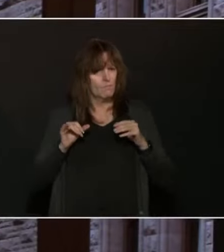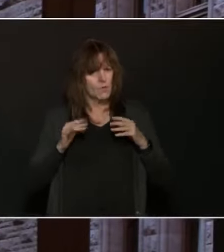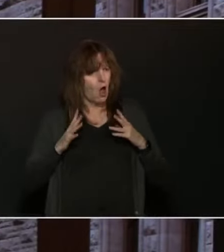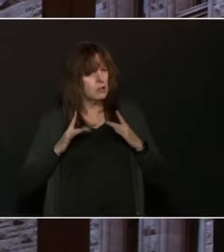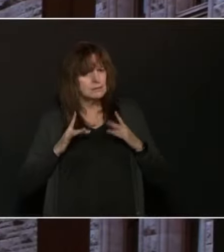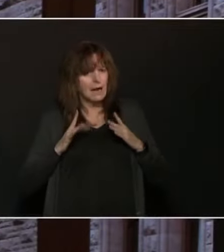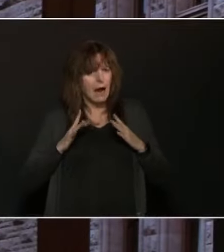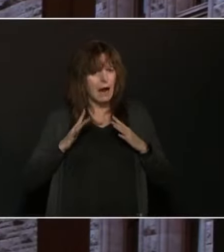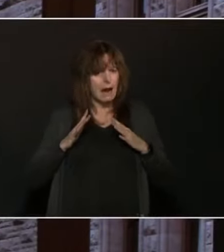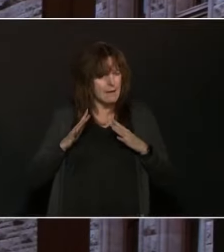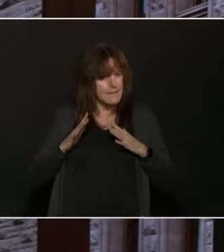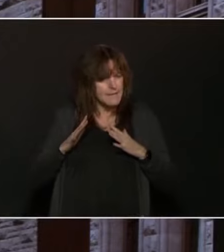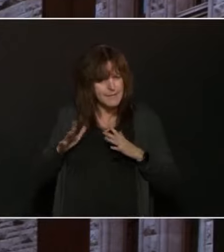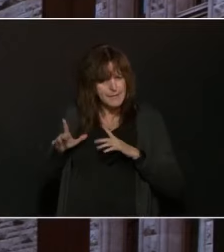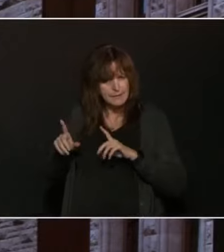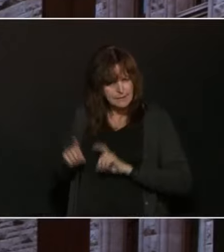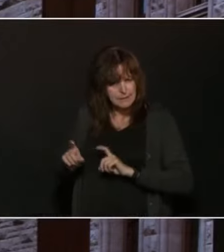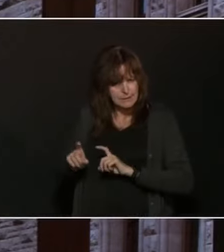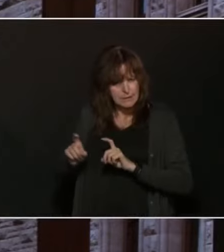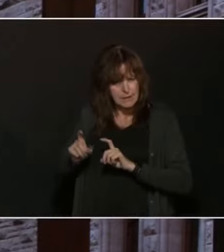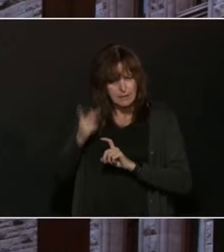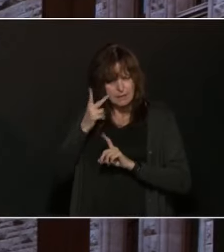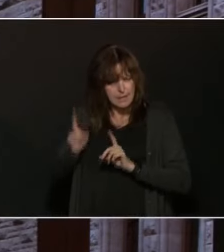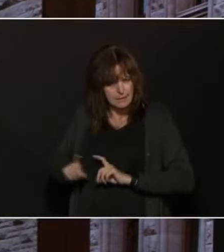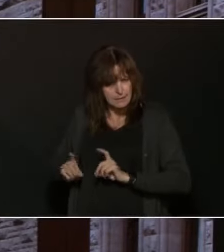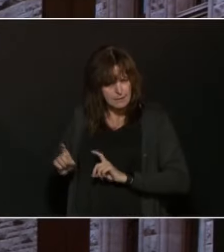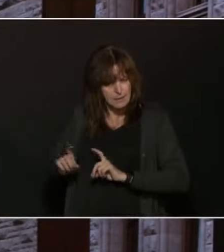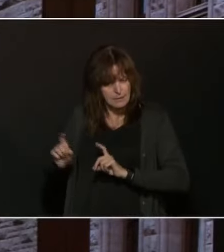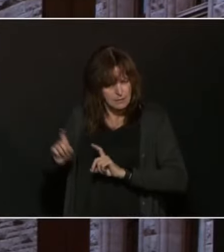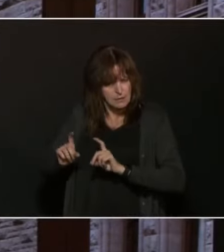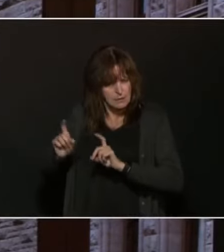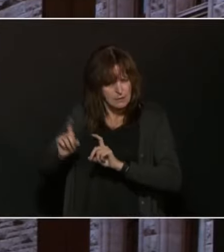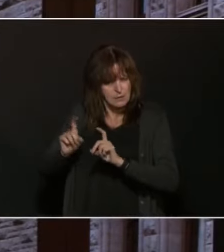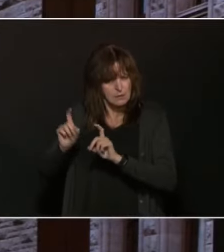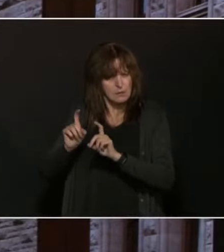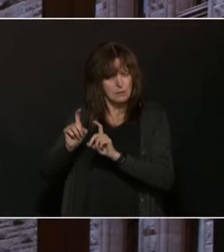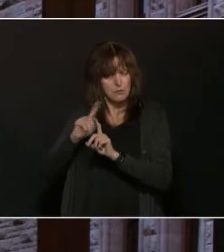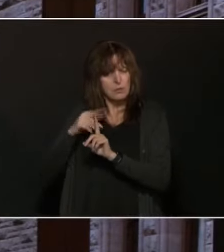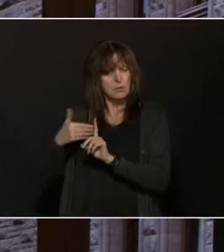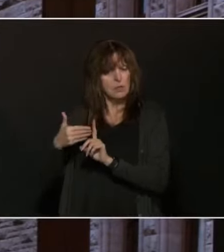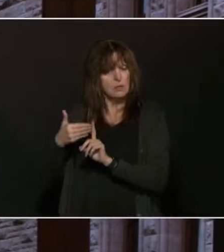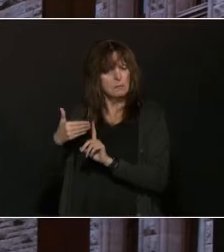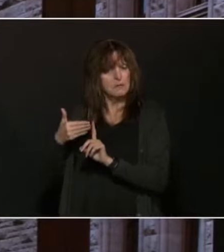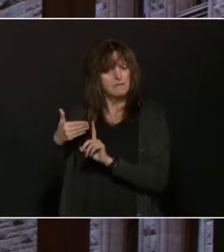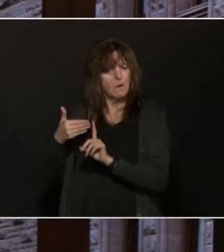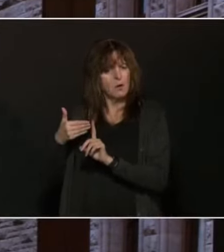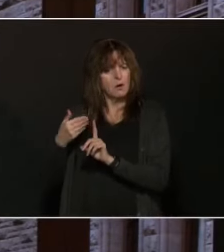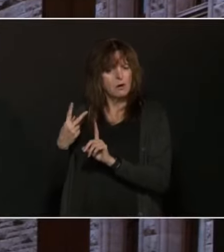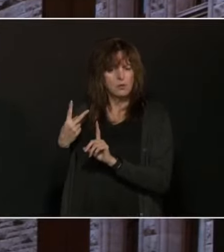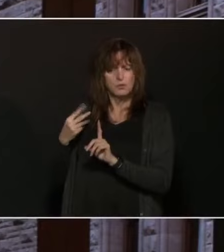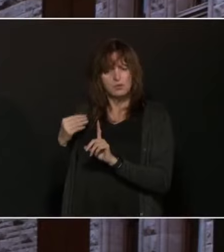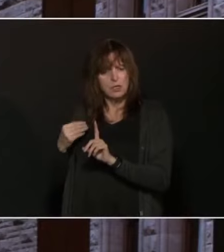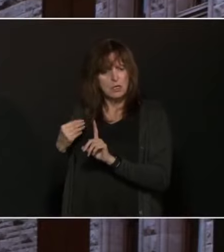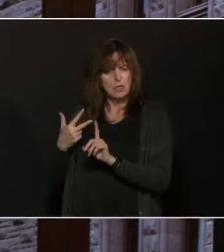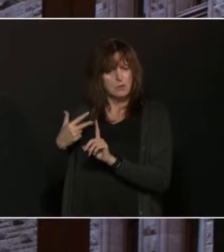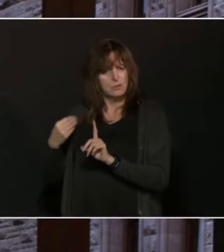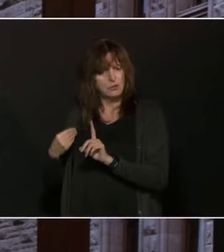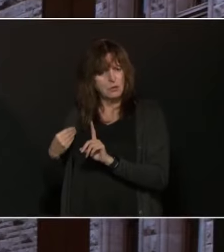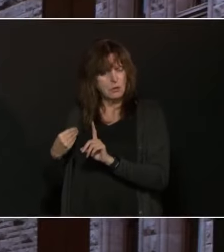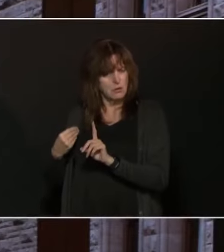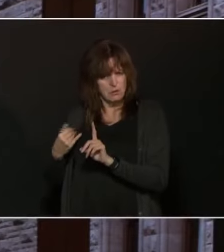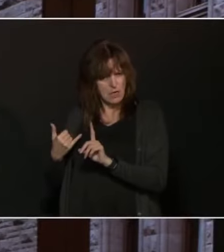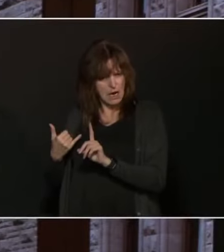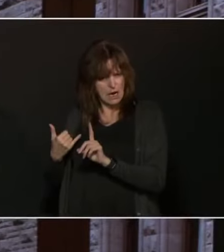for reasons, where we had been very low, around a 2 to 3% rate, we found that through study groups like